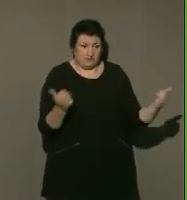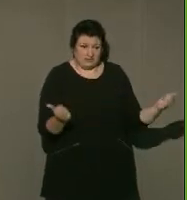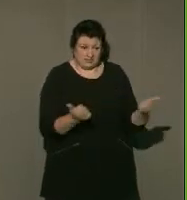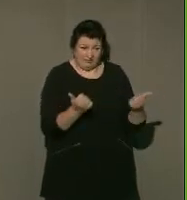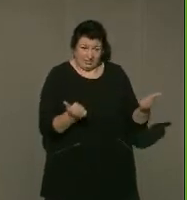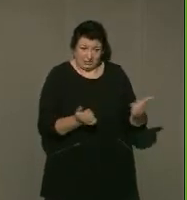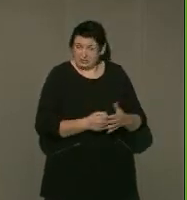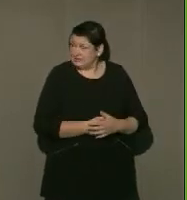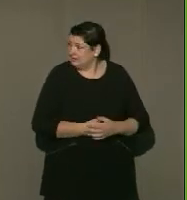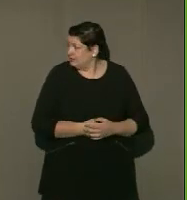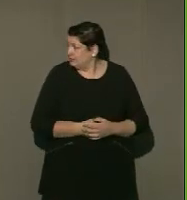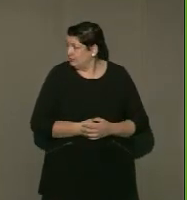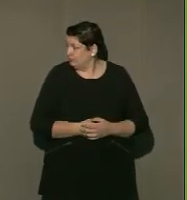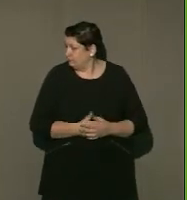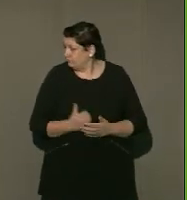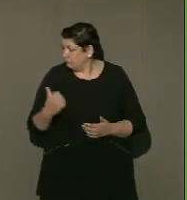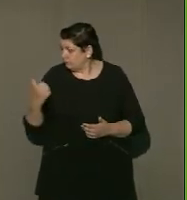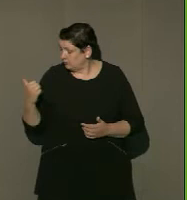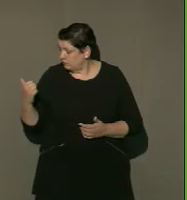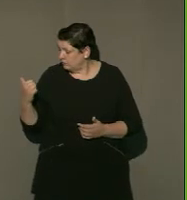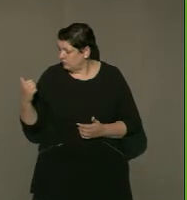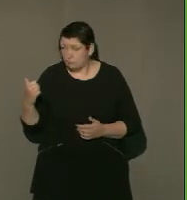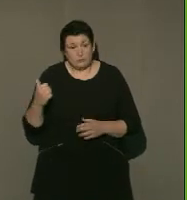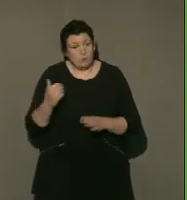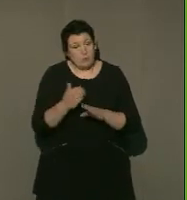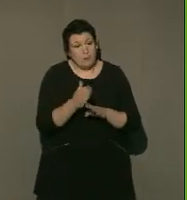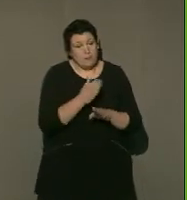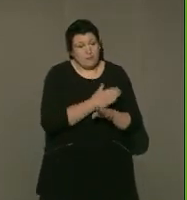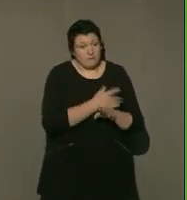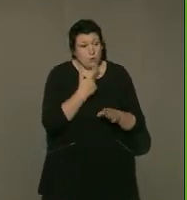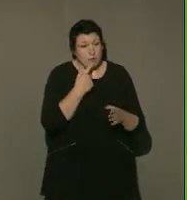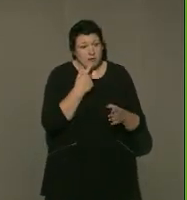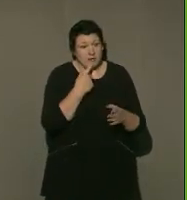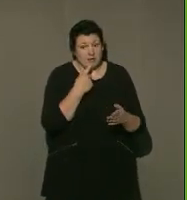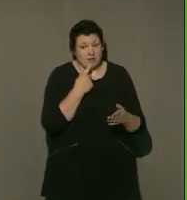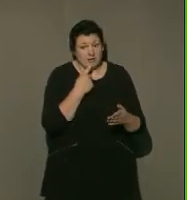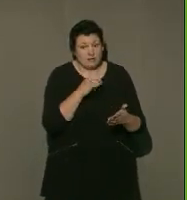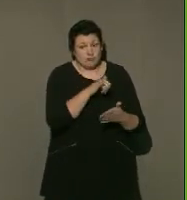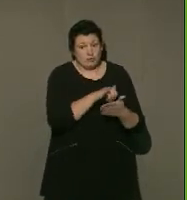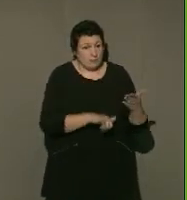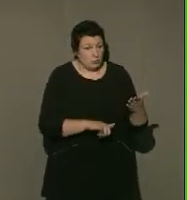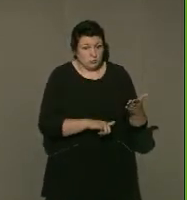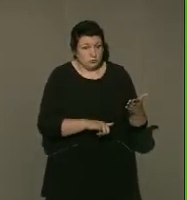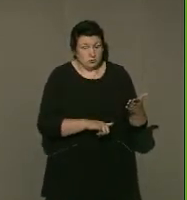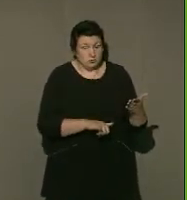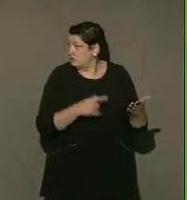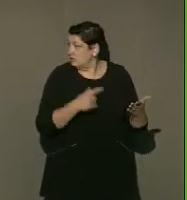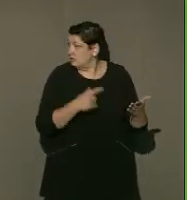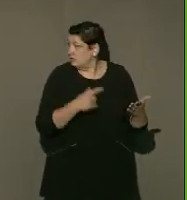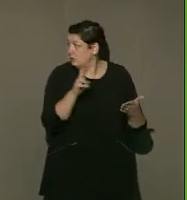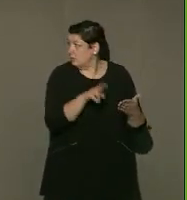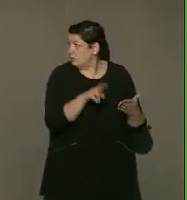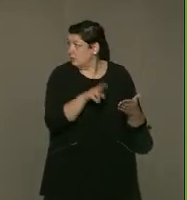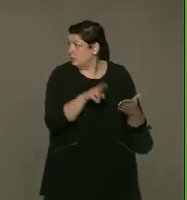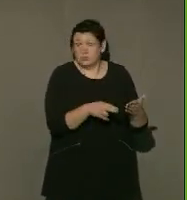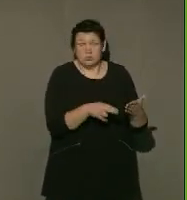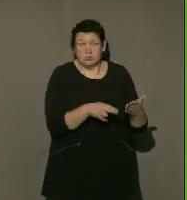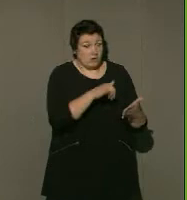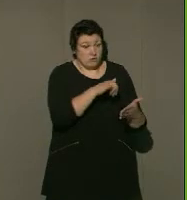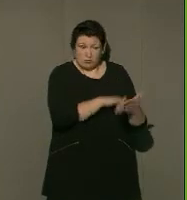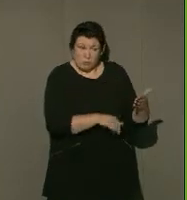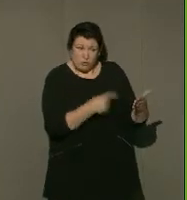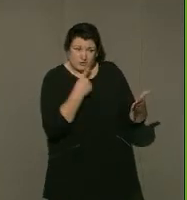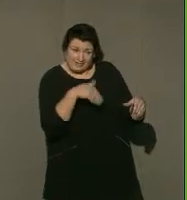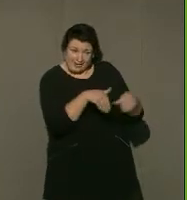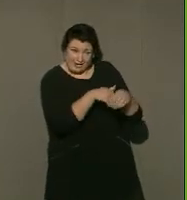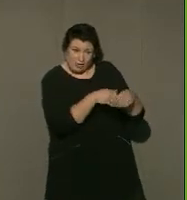proceed. Before we can vote on the report, we will need the result of this. We can't vote on the report to include the result of the ballot if we have